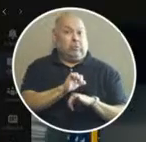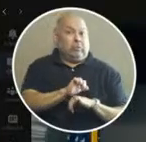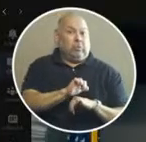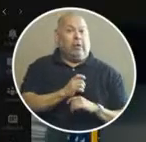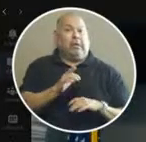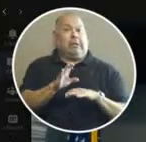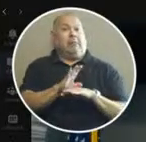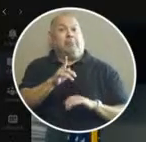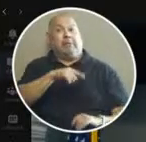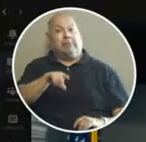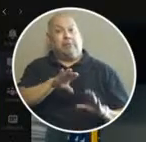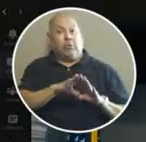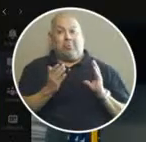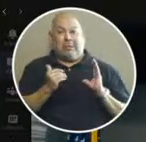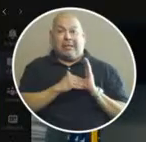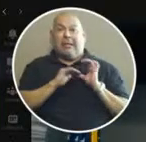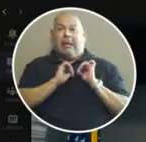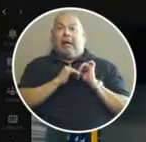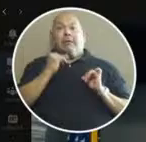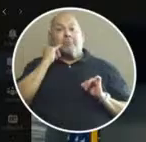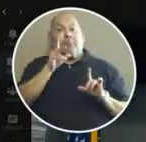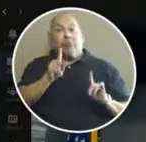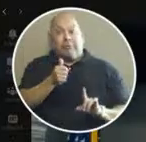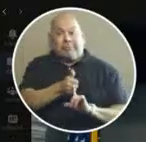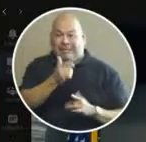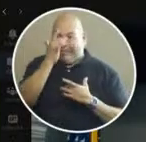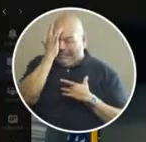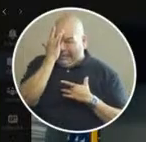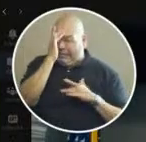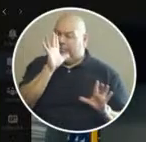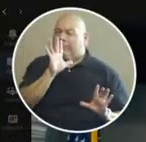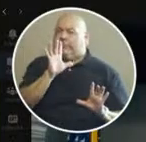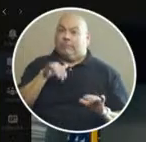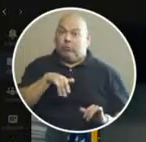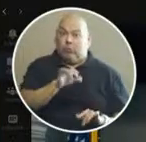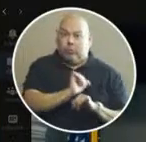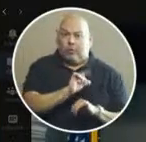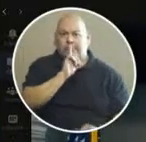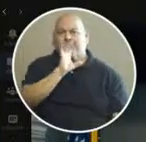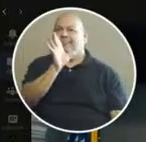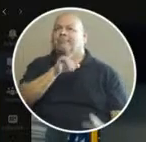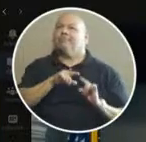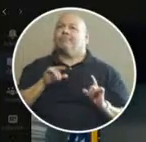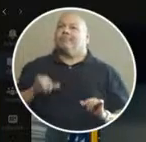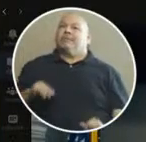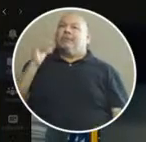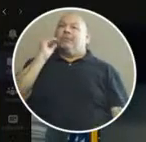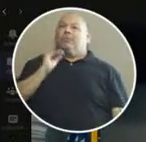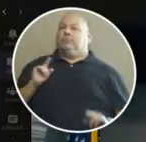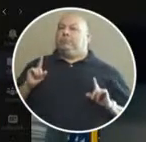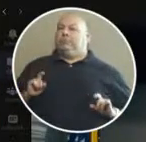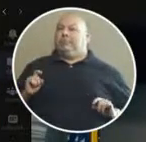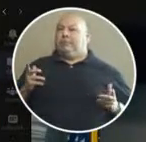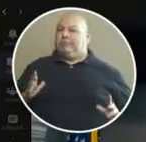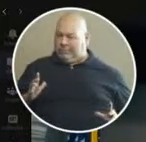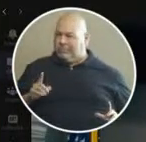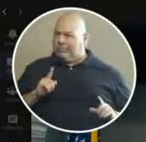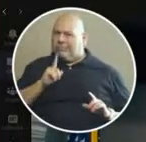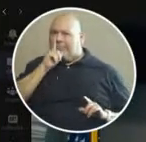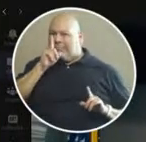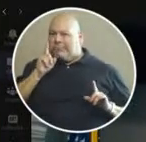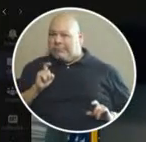that businesses are reopening. If somebody's sick, please stay home, get tested, and